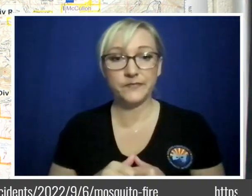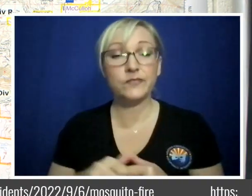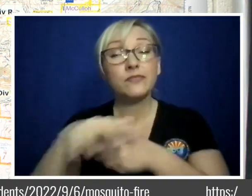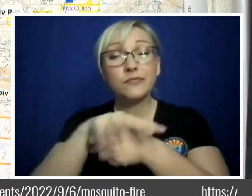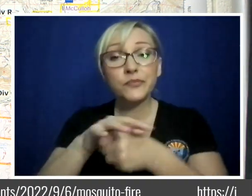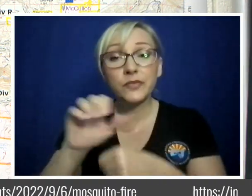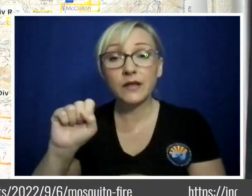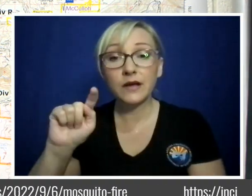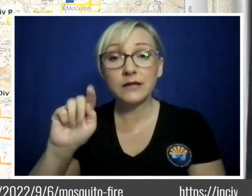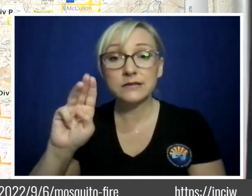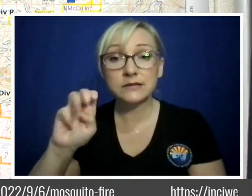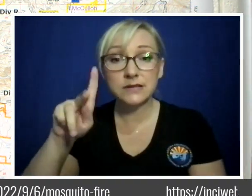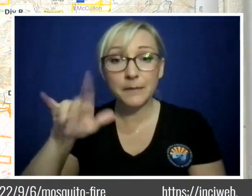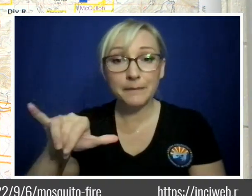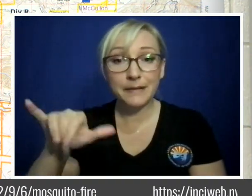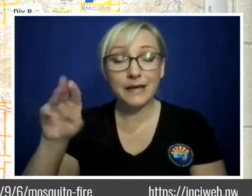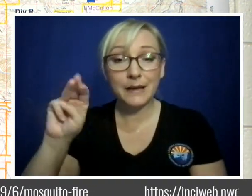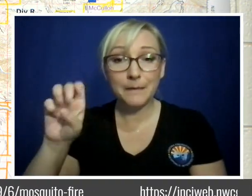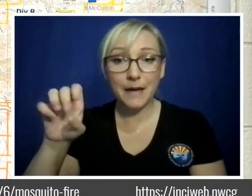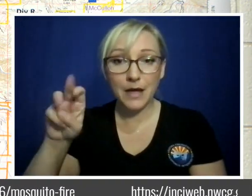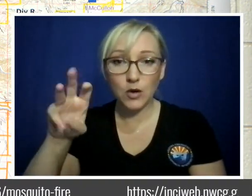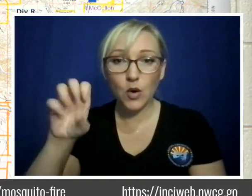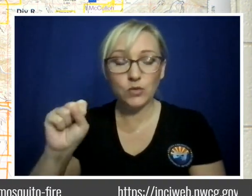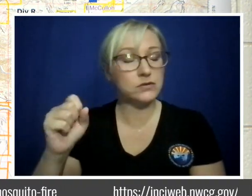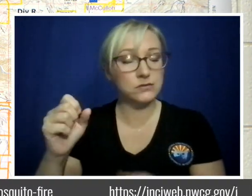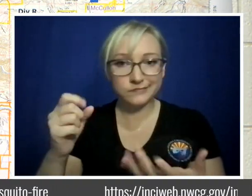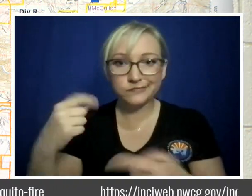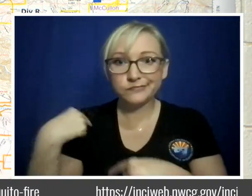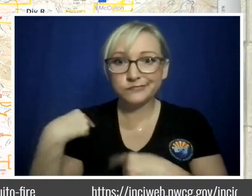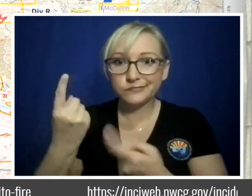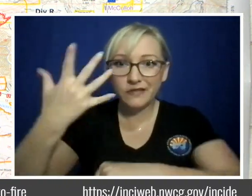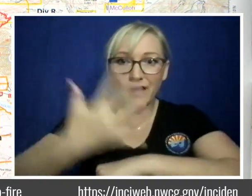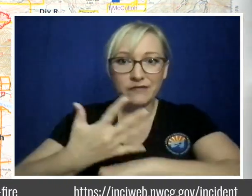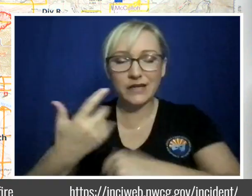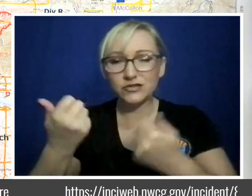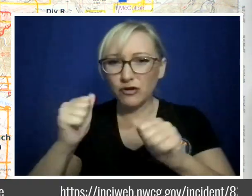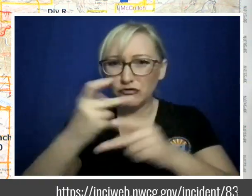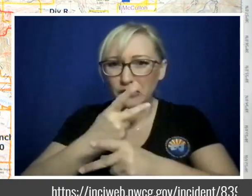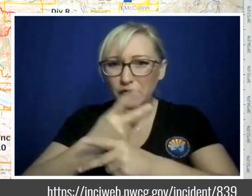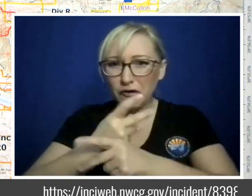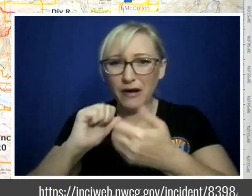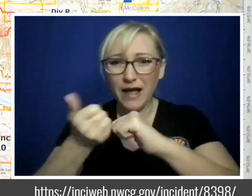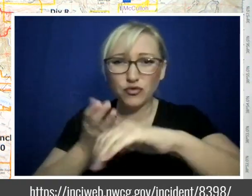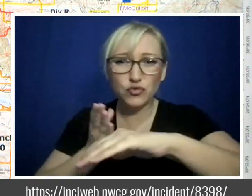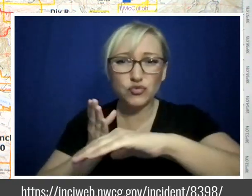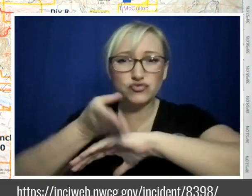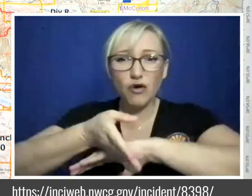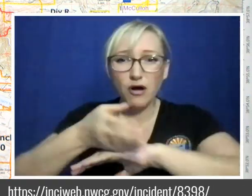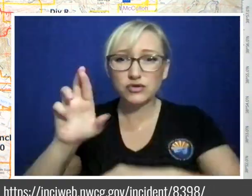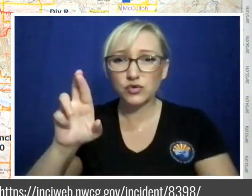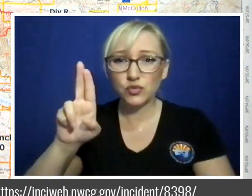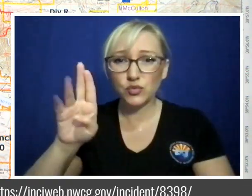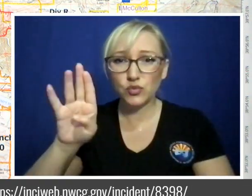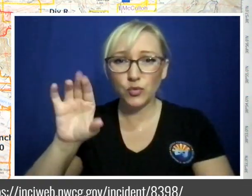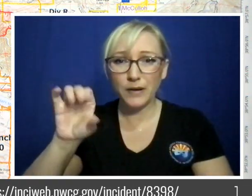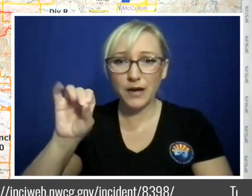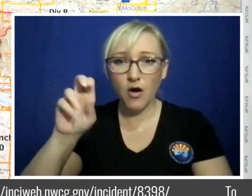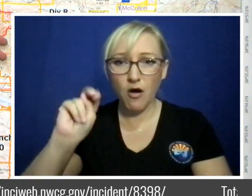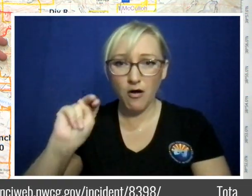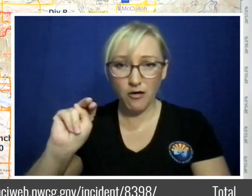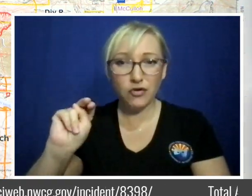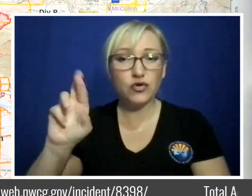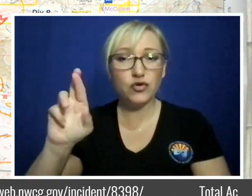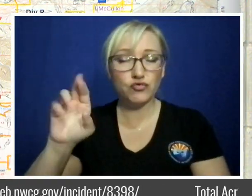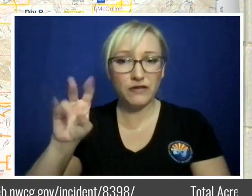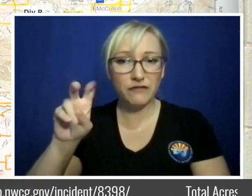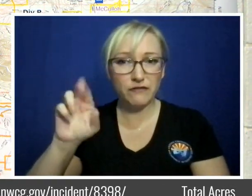to find a way to come across the Rubicon River and really struggling with a way to do it safely. To that end, as this fire